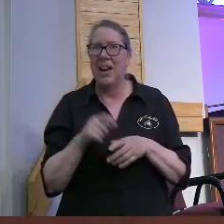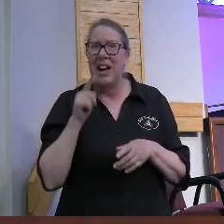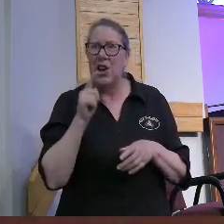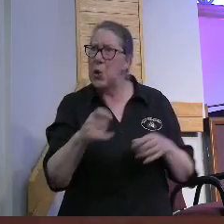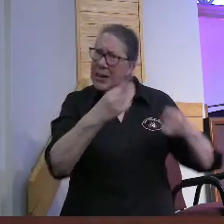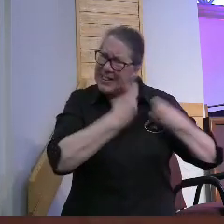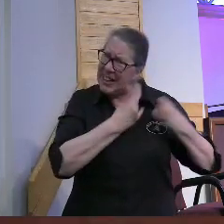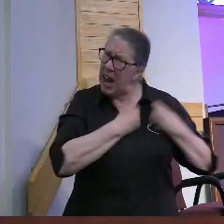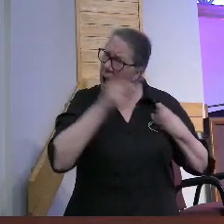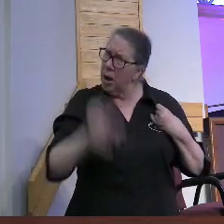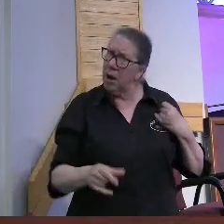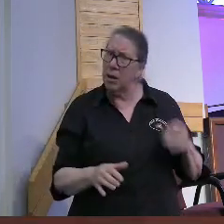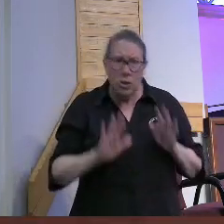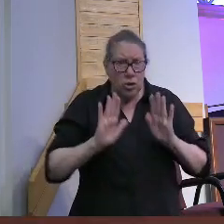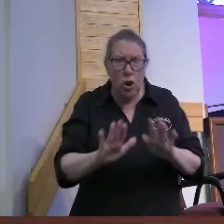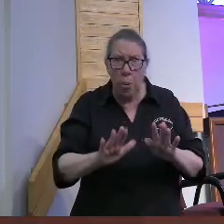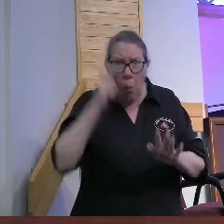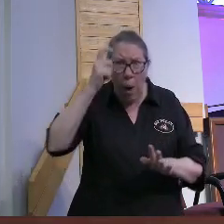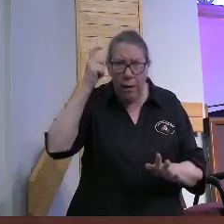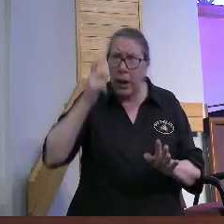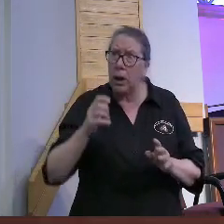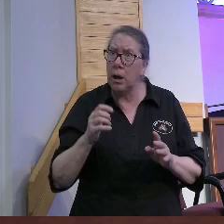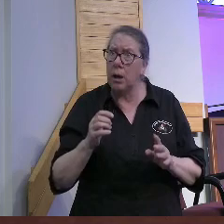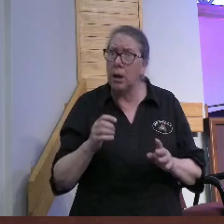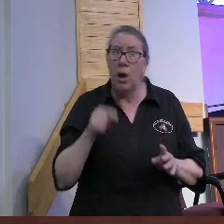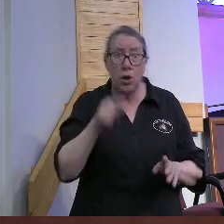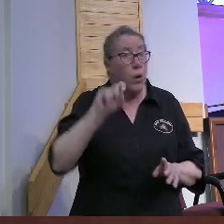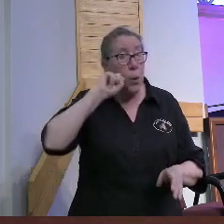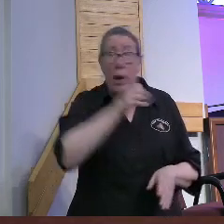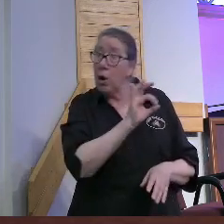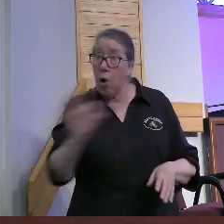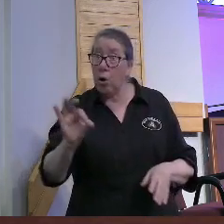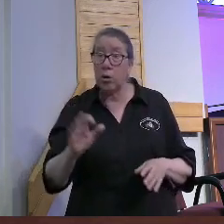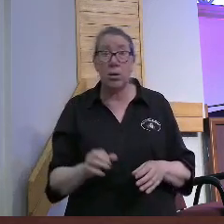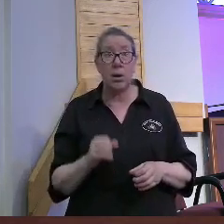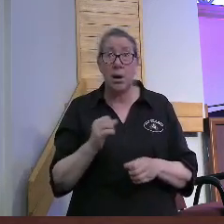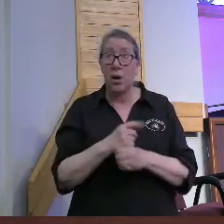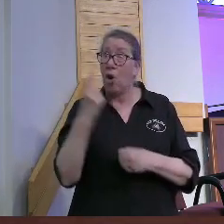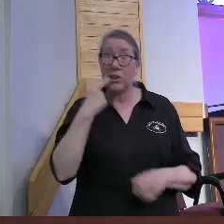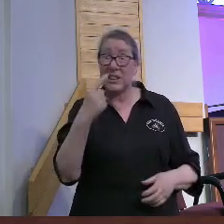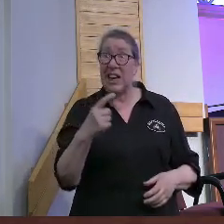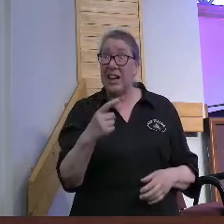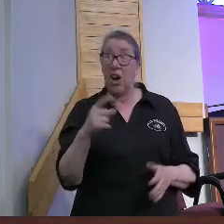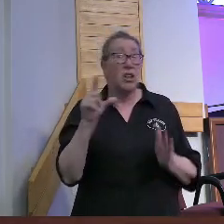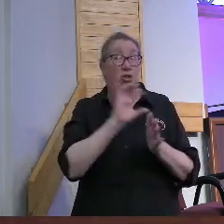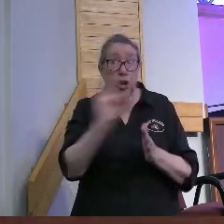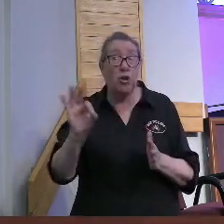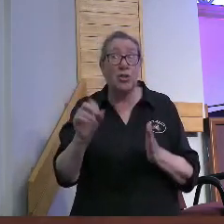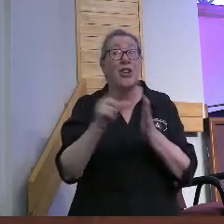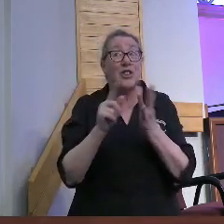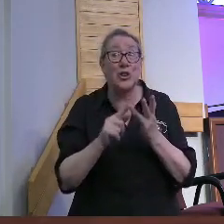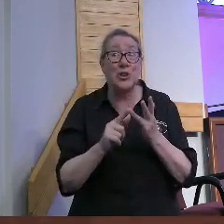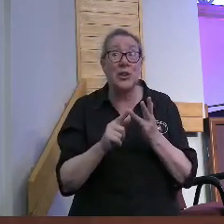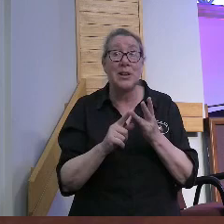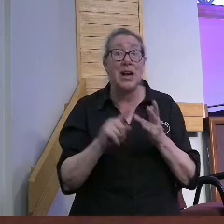sinner. Stop it. Thou shalt not. If God says, don't do it, and we do it, it is sin. And